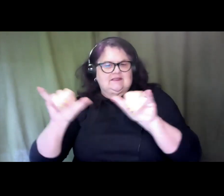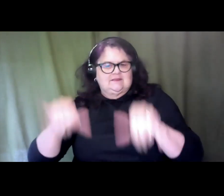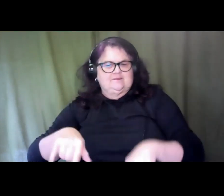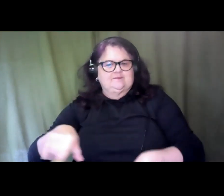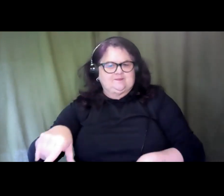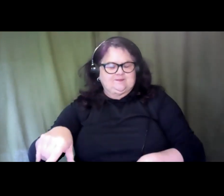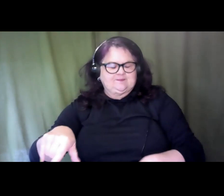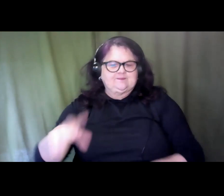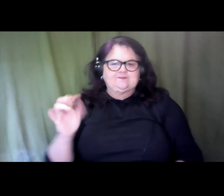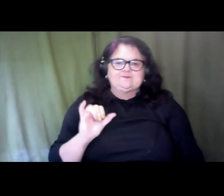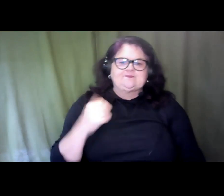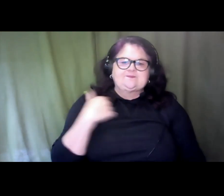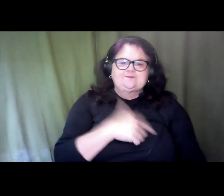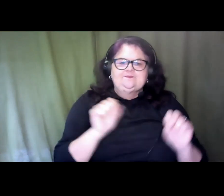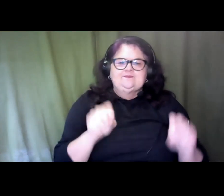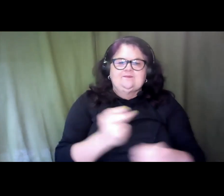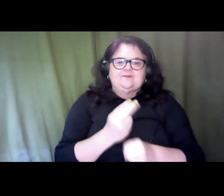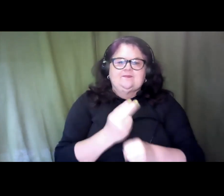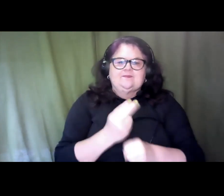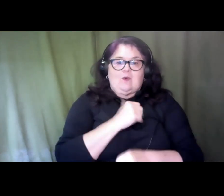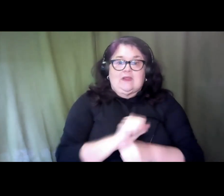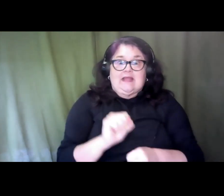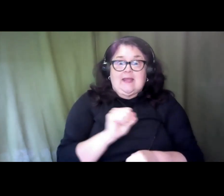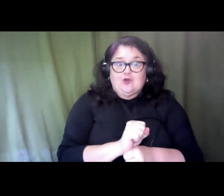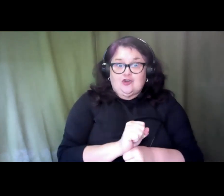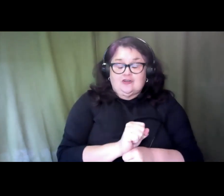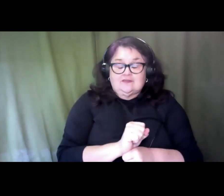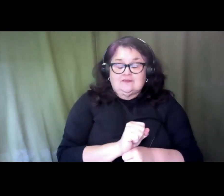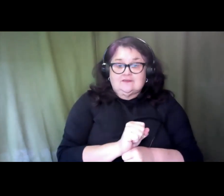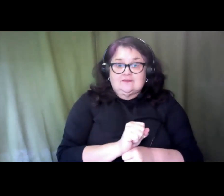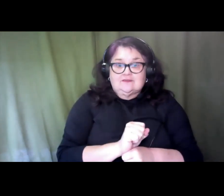that wherein we can use our labor